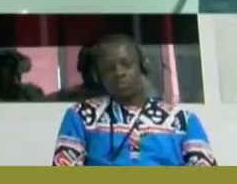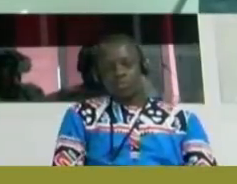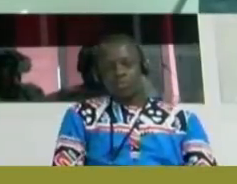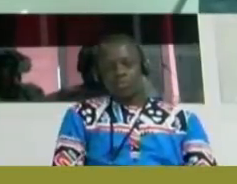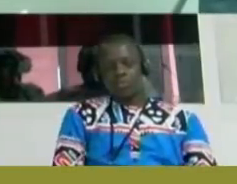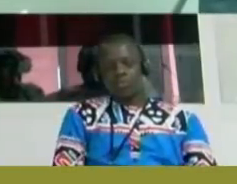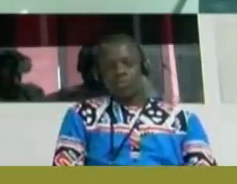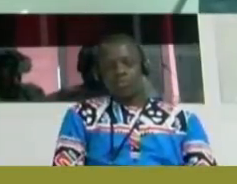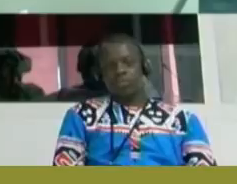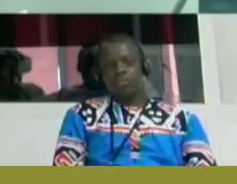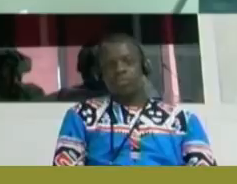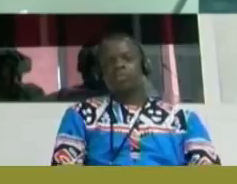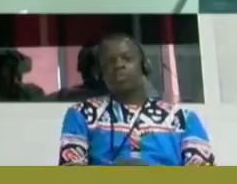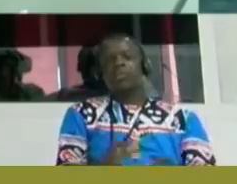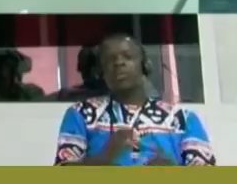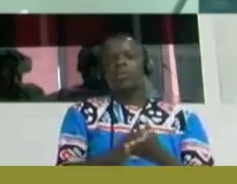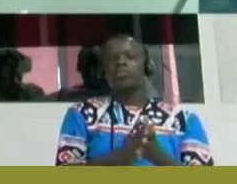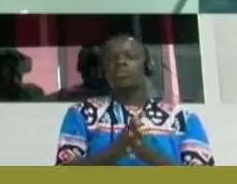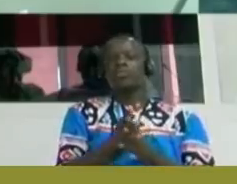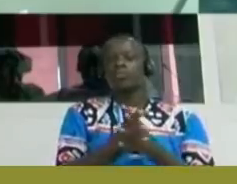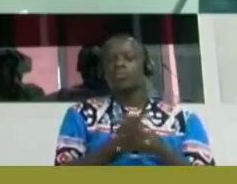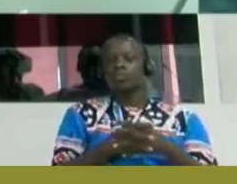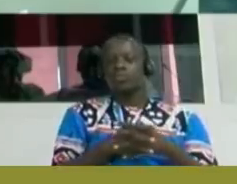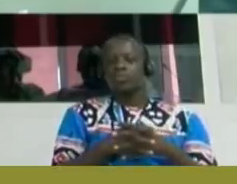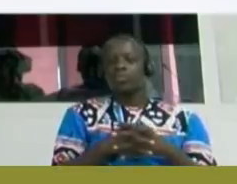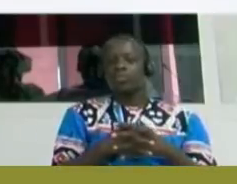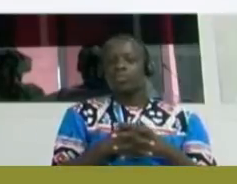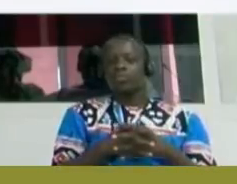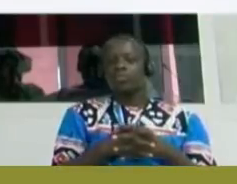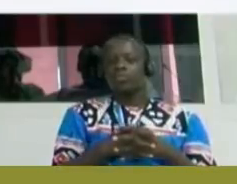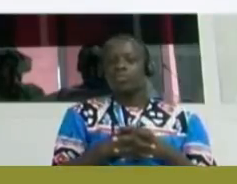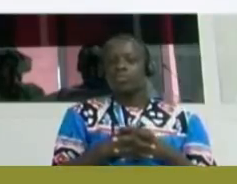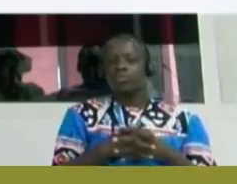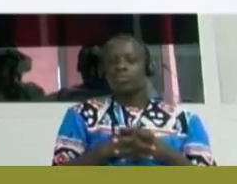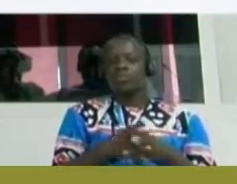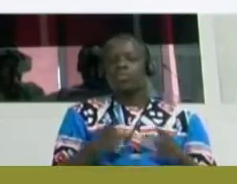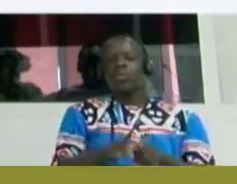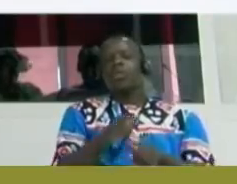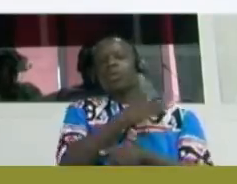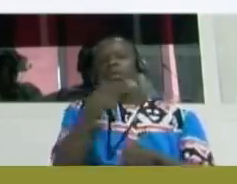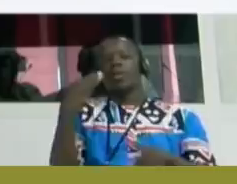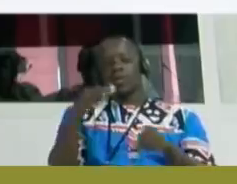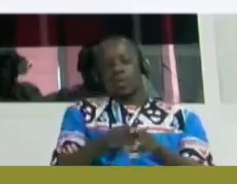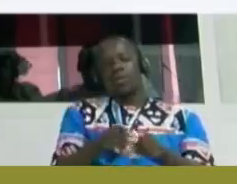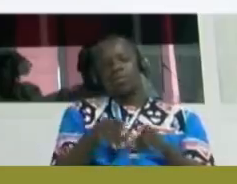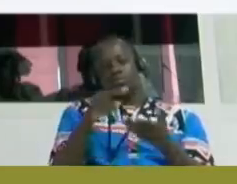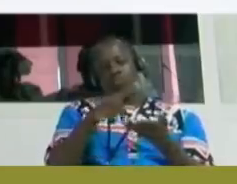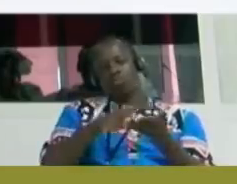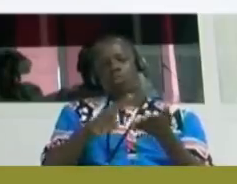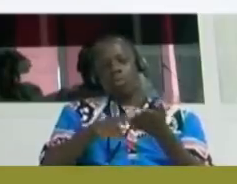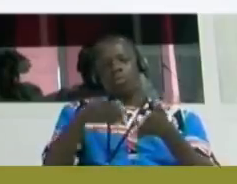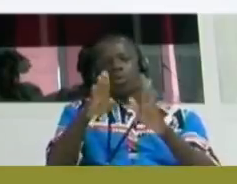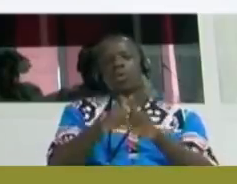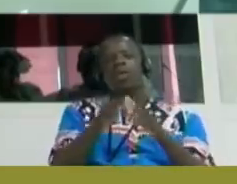snake and the body was useless. This is a military term. You executed the head of the snake? Completely. Can you tell